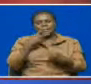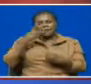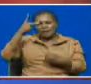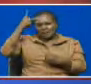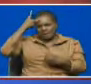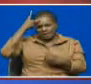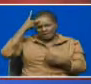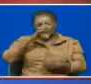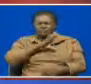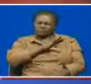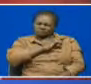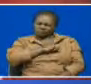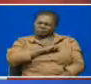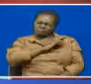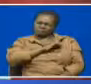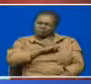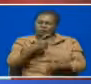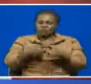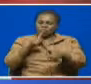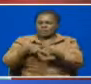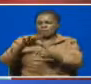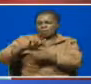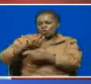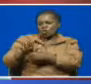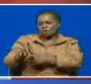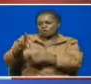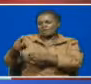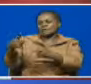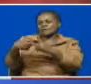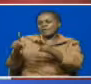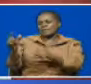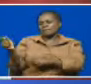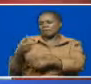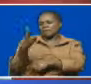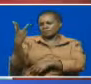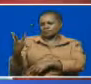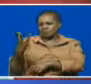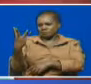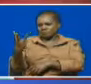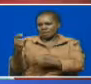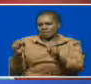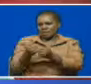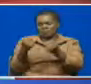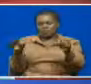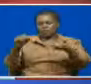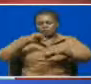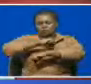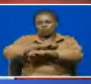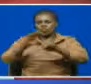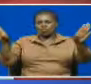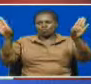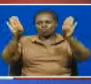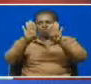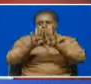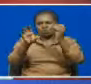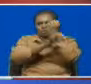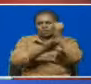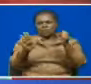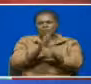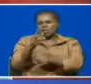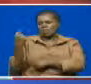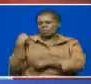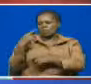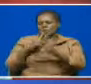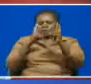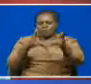have had to contend with since COVID-19 hit Kenya in March, resulting in the closure of schools countrywide. Recent